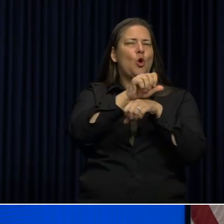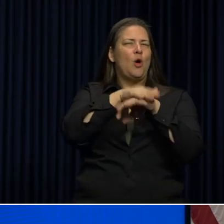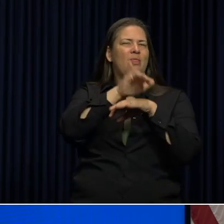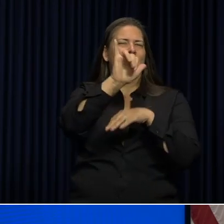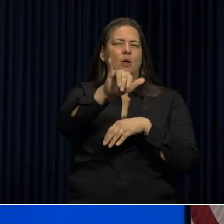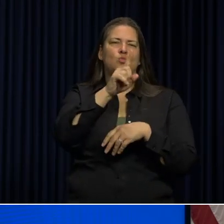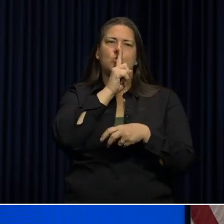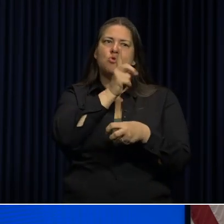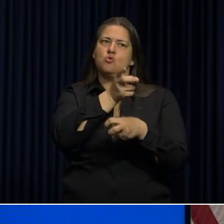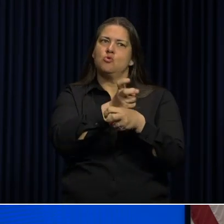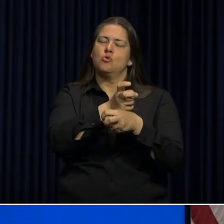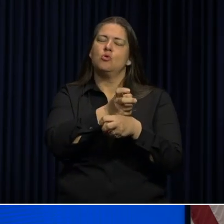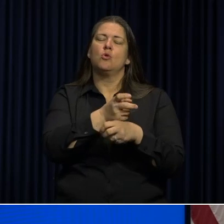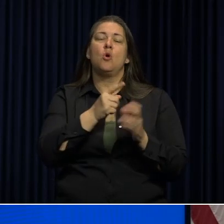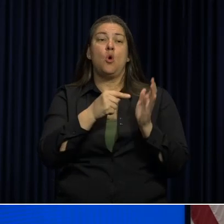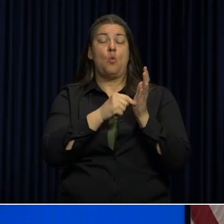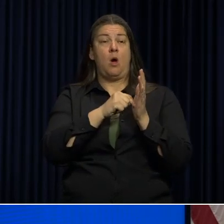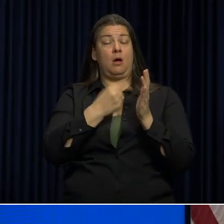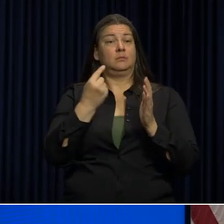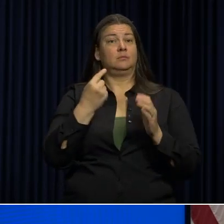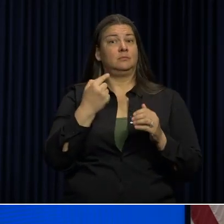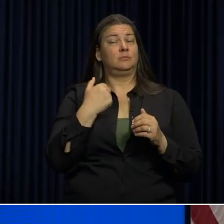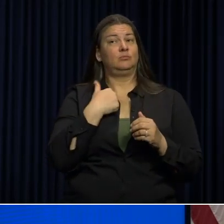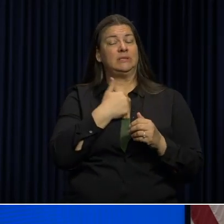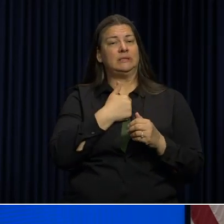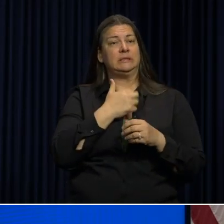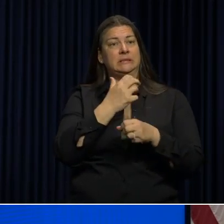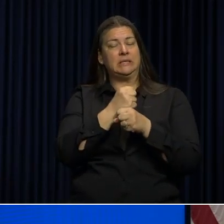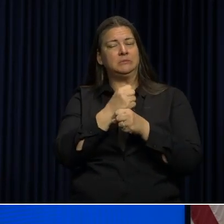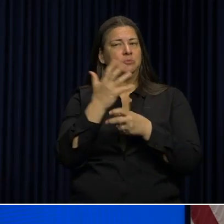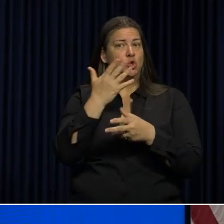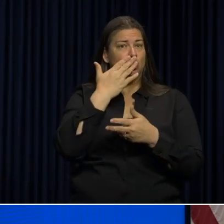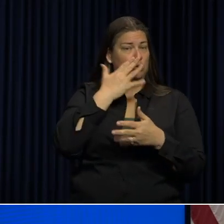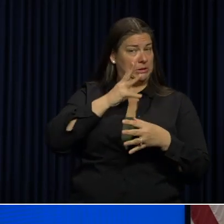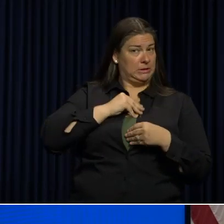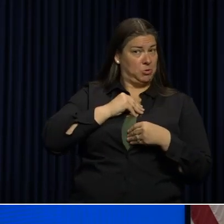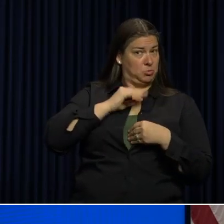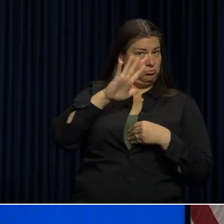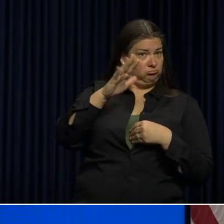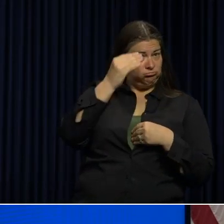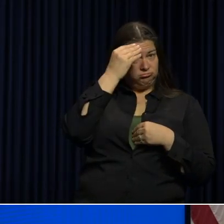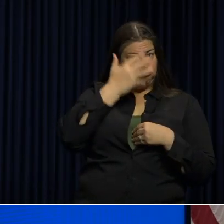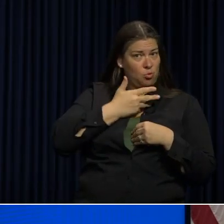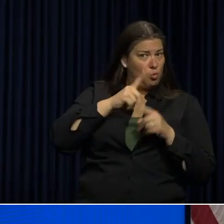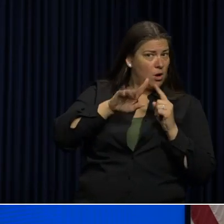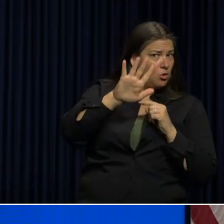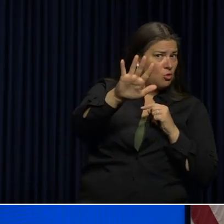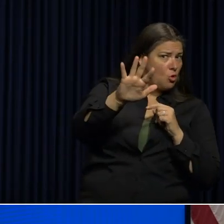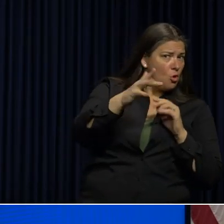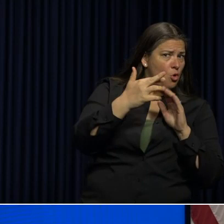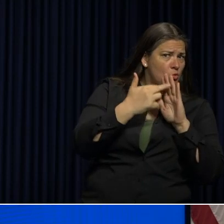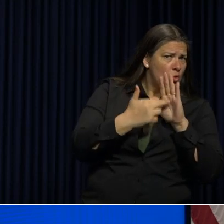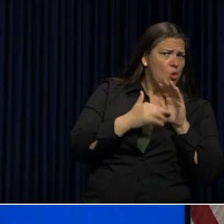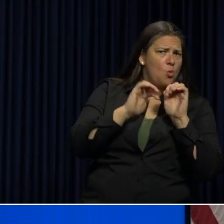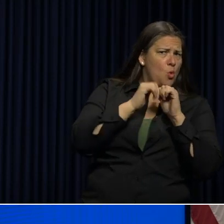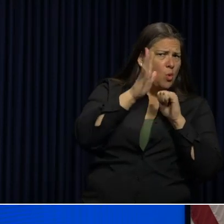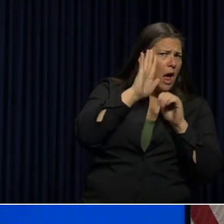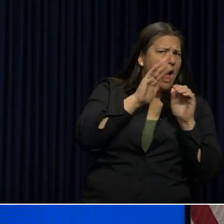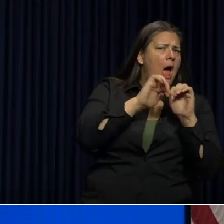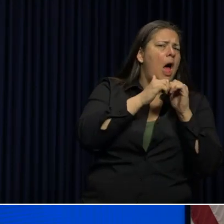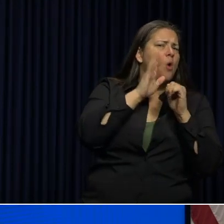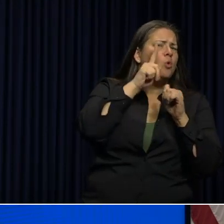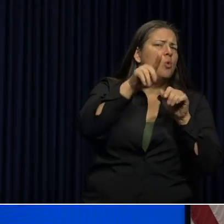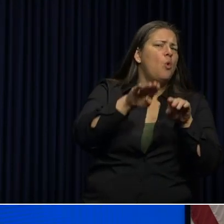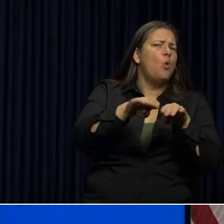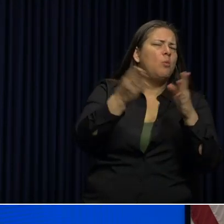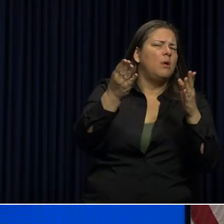hard, and once we can get acceptable recommendation and guidelines to protect the staff and the individuals and address what makes it a